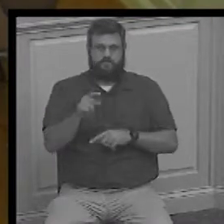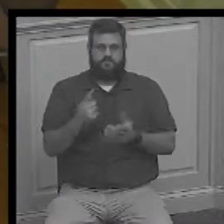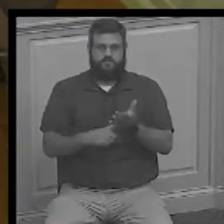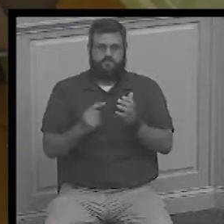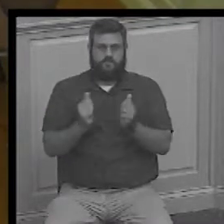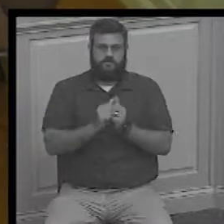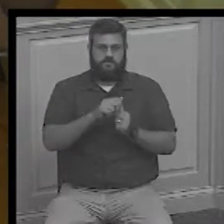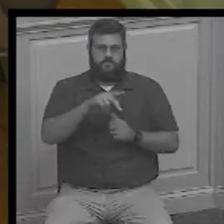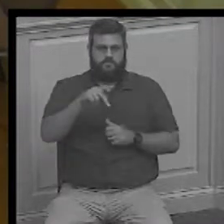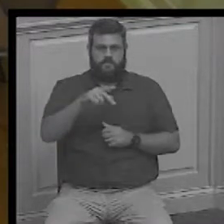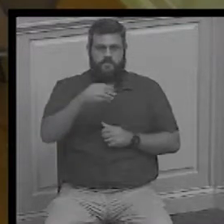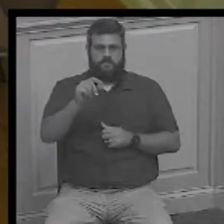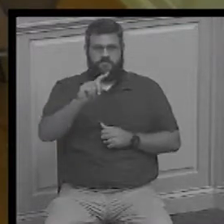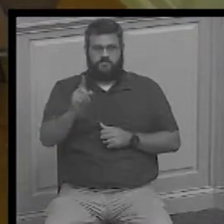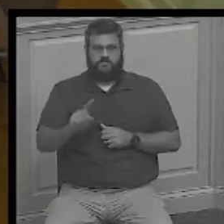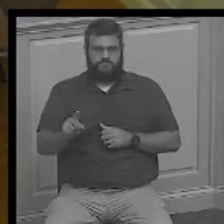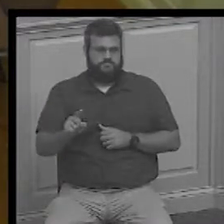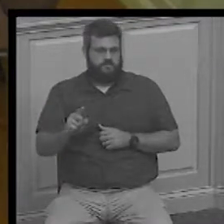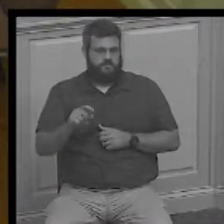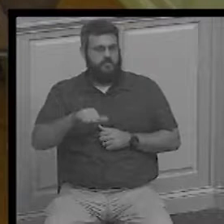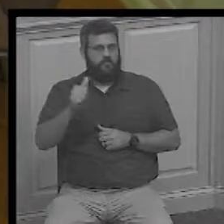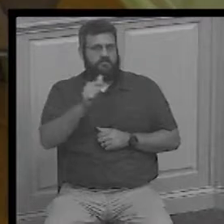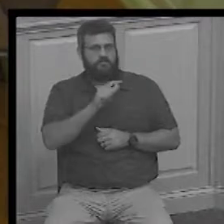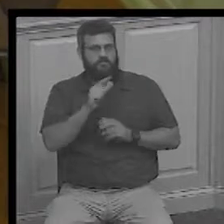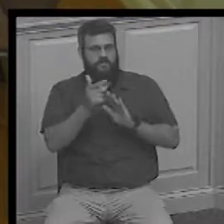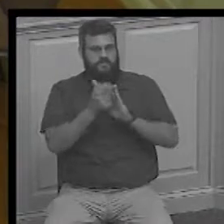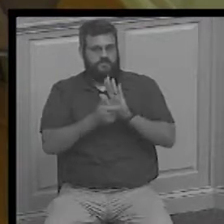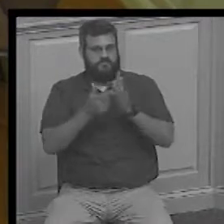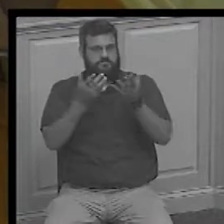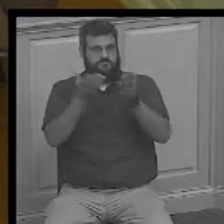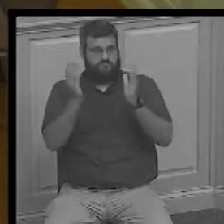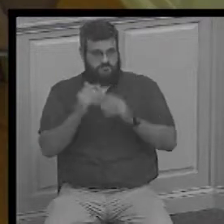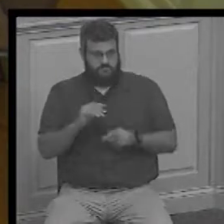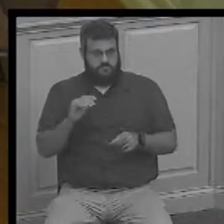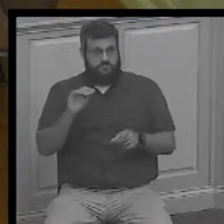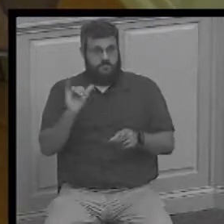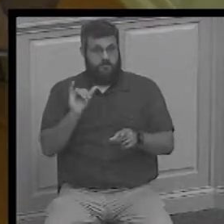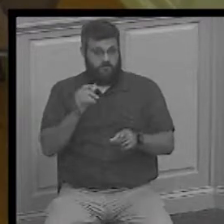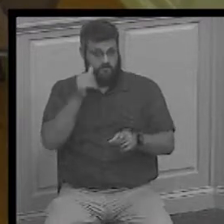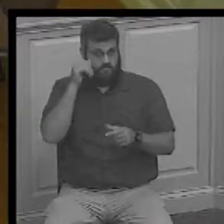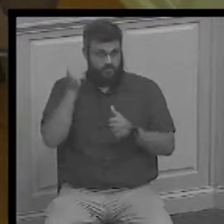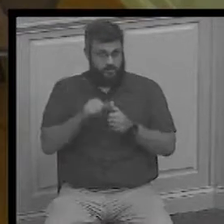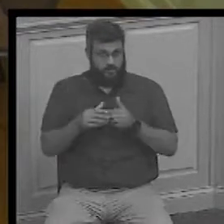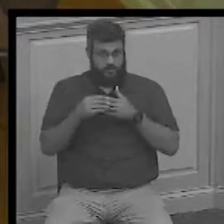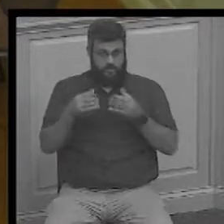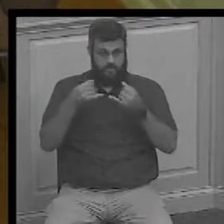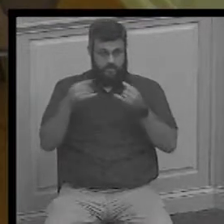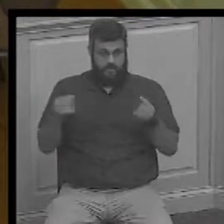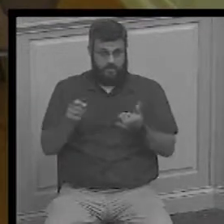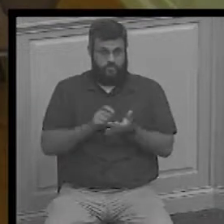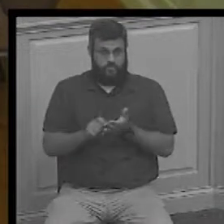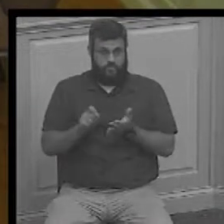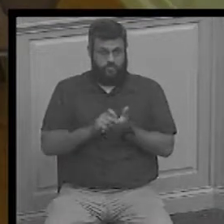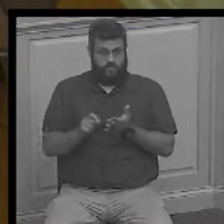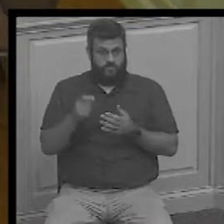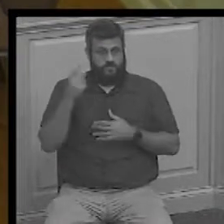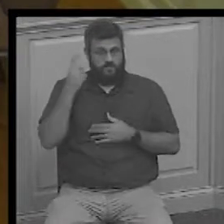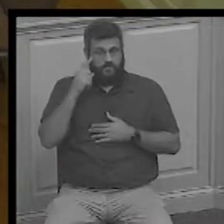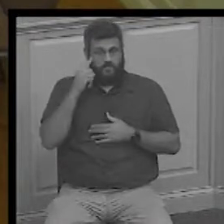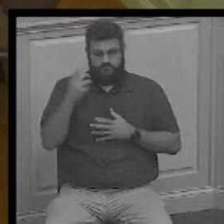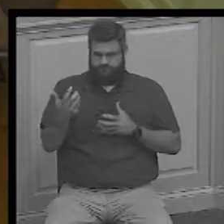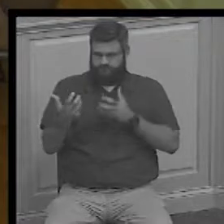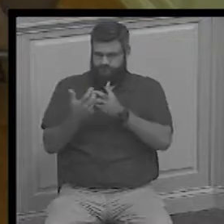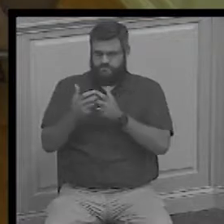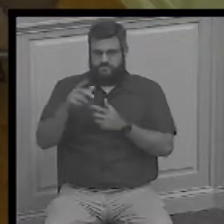other legislation out there. And also, just to note that these guidelines were written to conform to P and